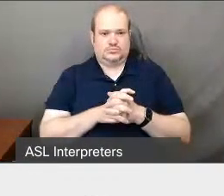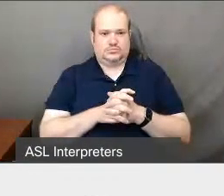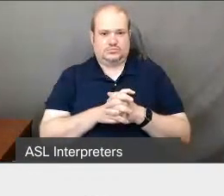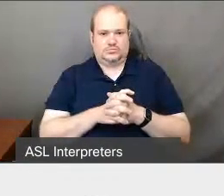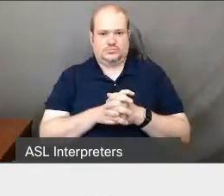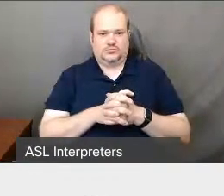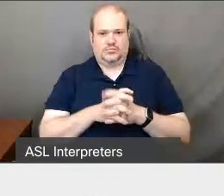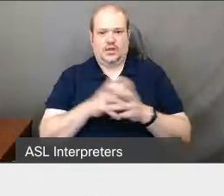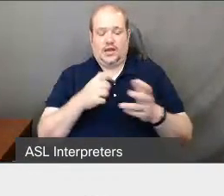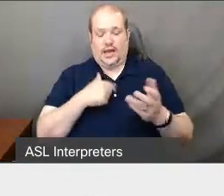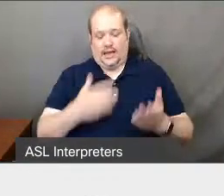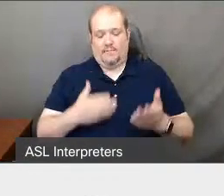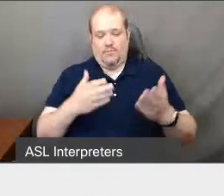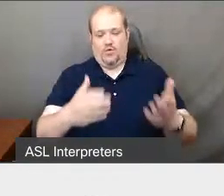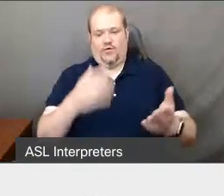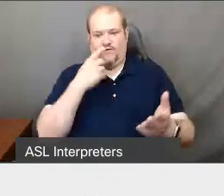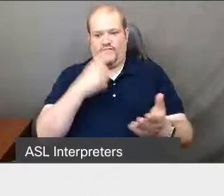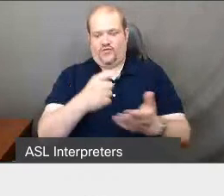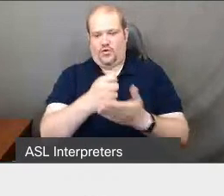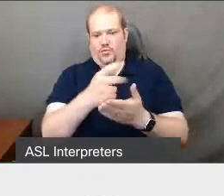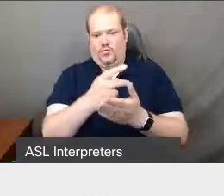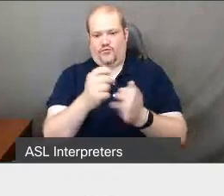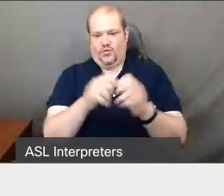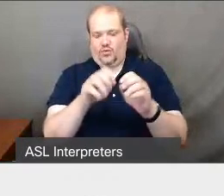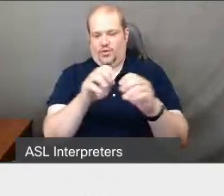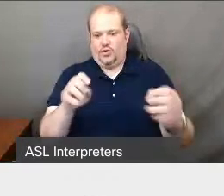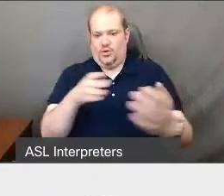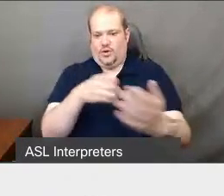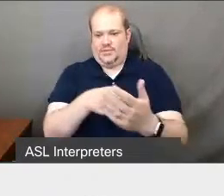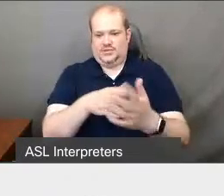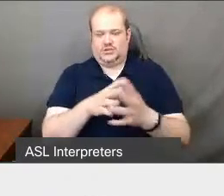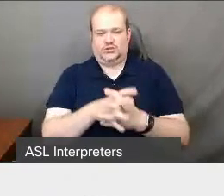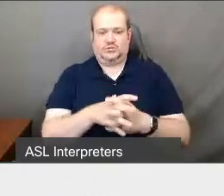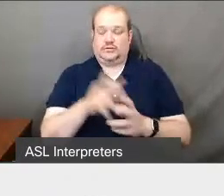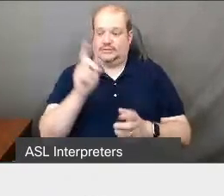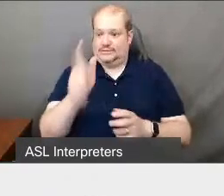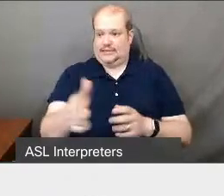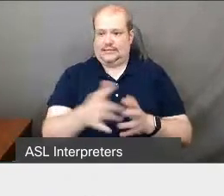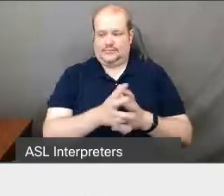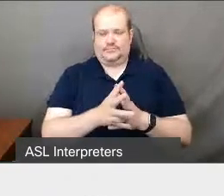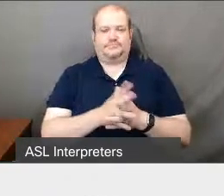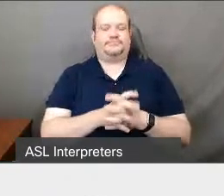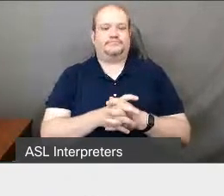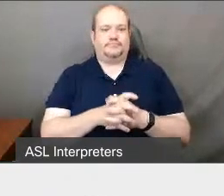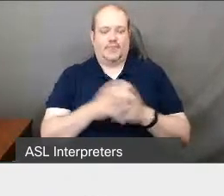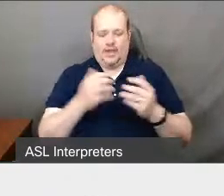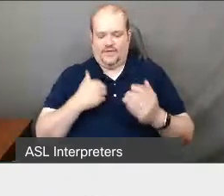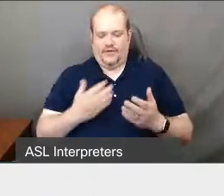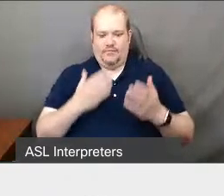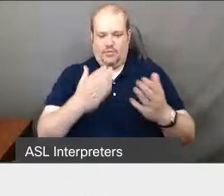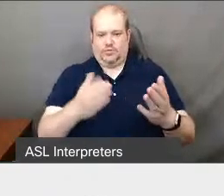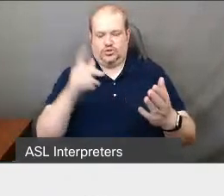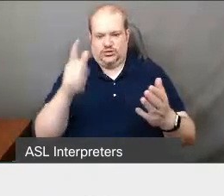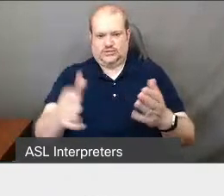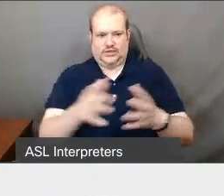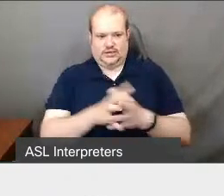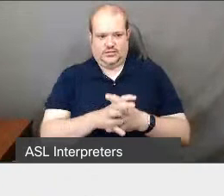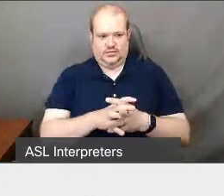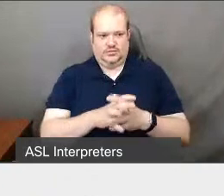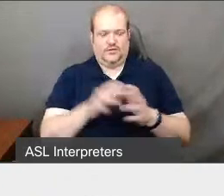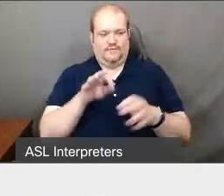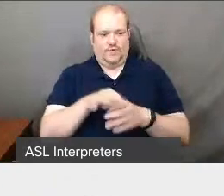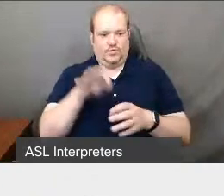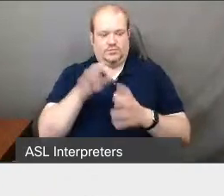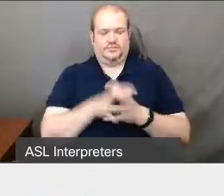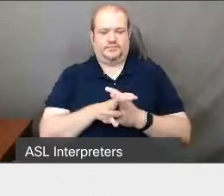Mr. Chairman, I'd make a motion for approval with no opposition. Second. Okay, we've got a motion and second. Take it to